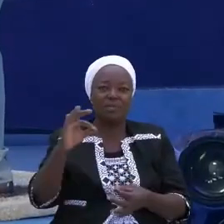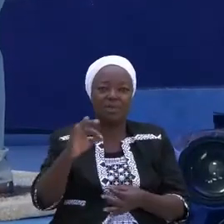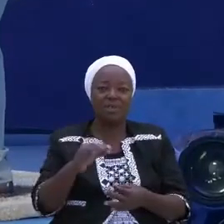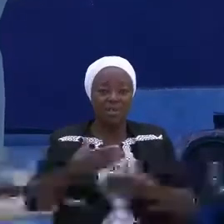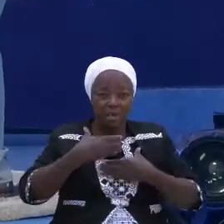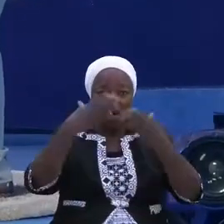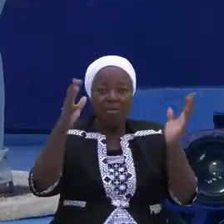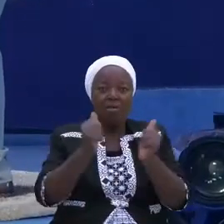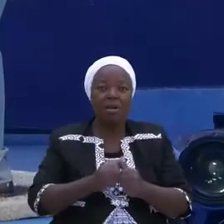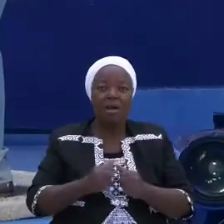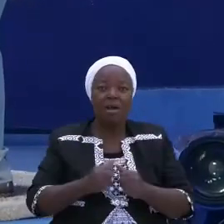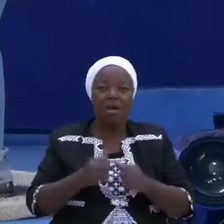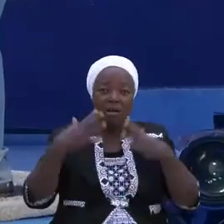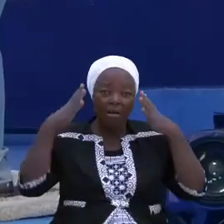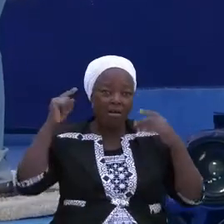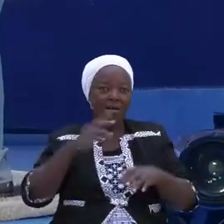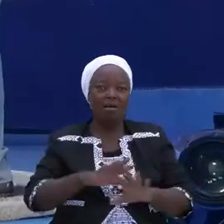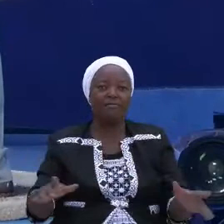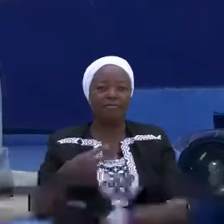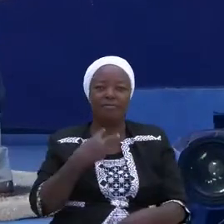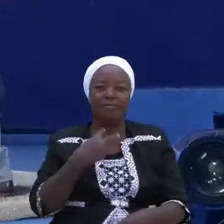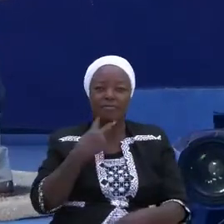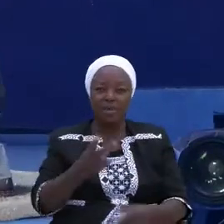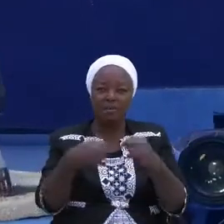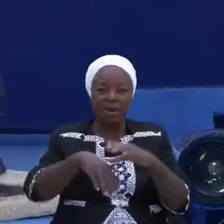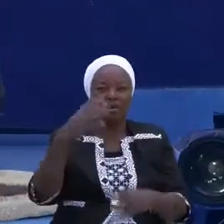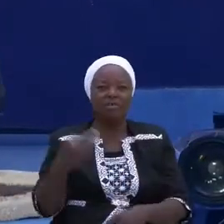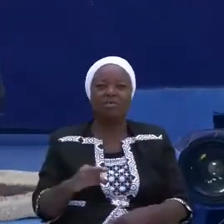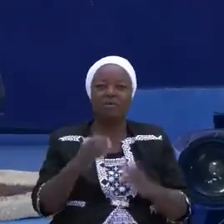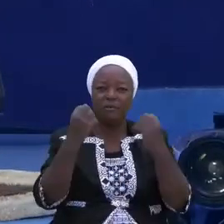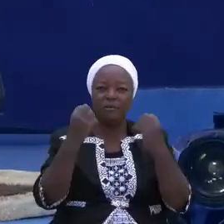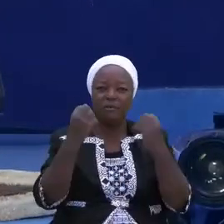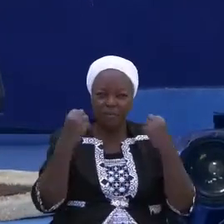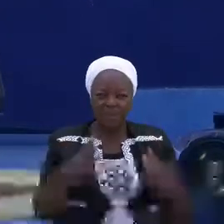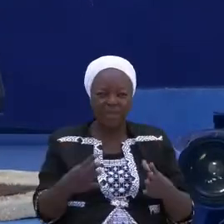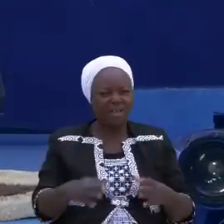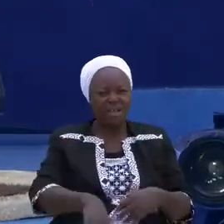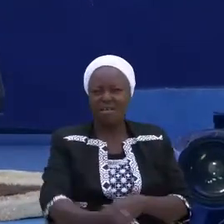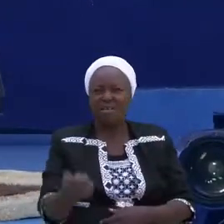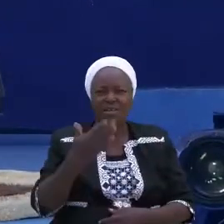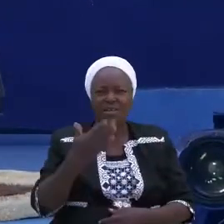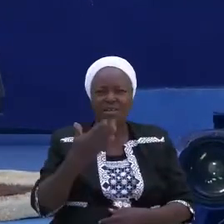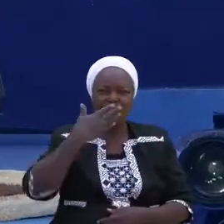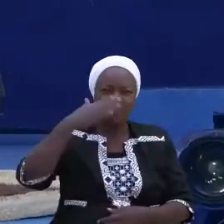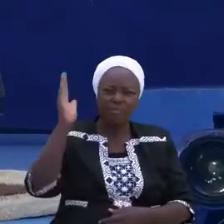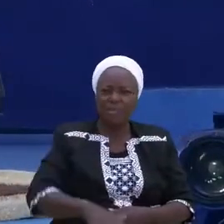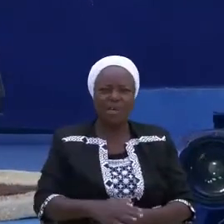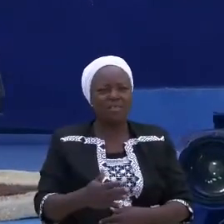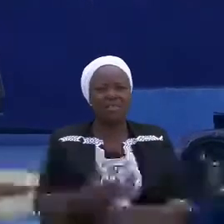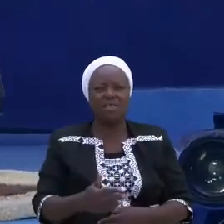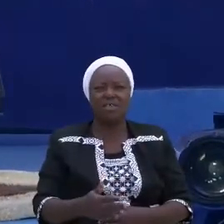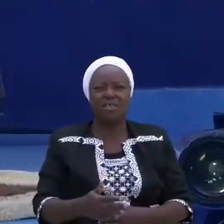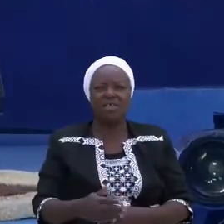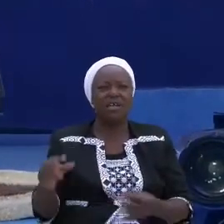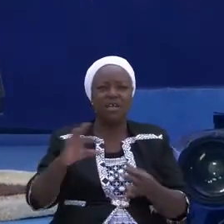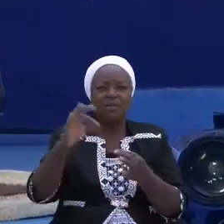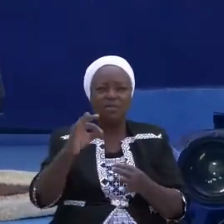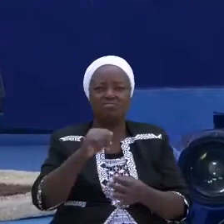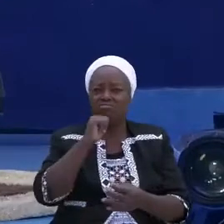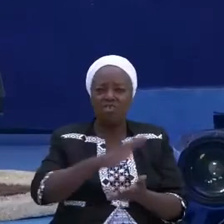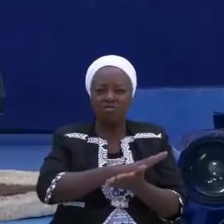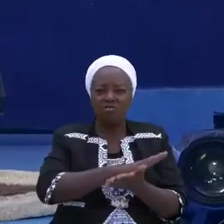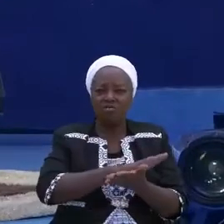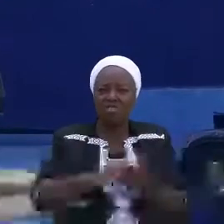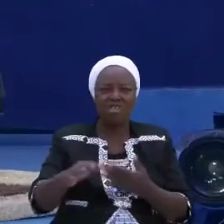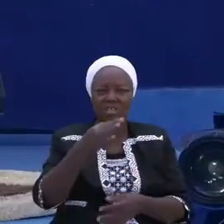came out of many any bad spirits unclean spirits devilish